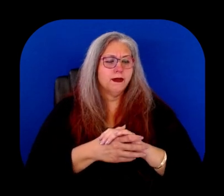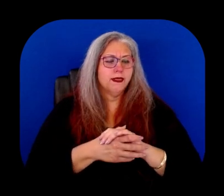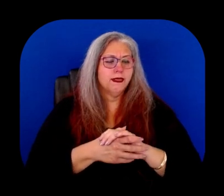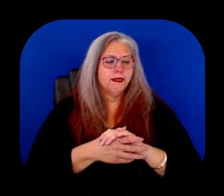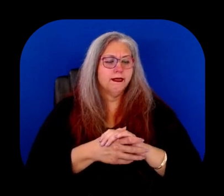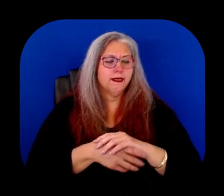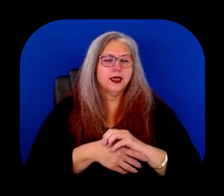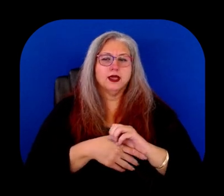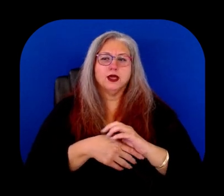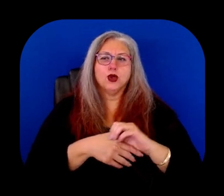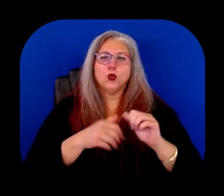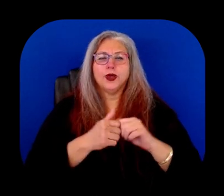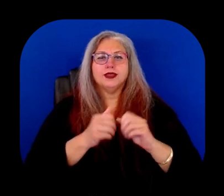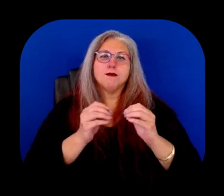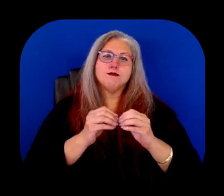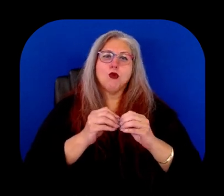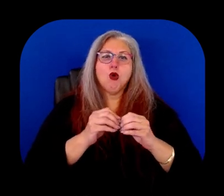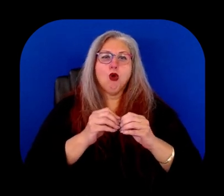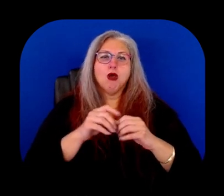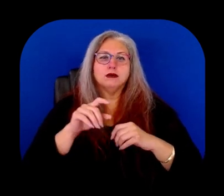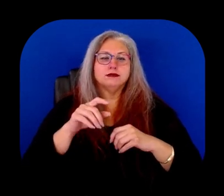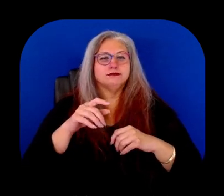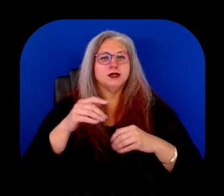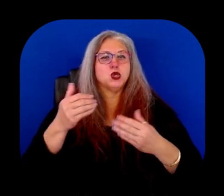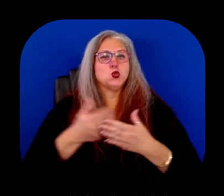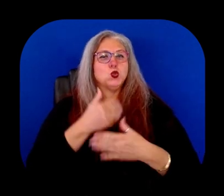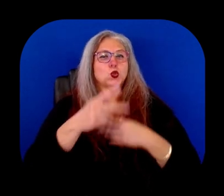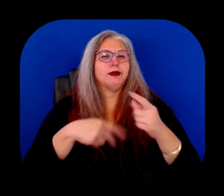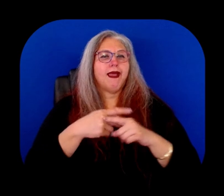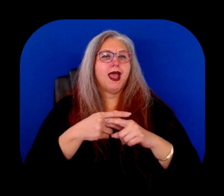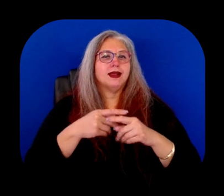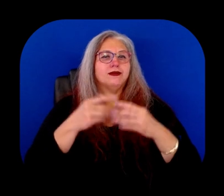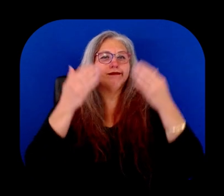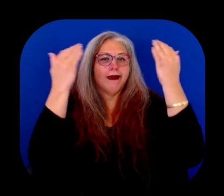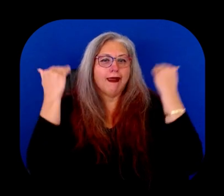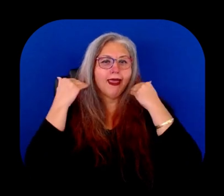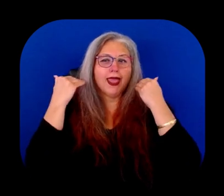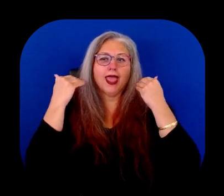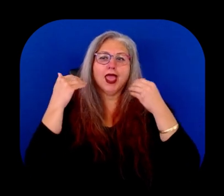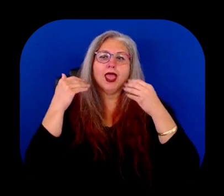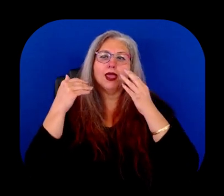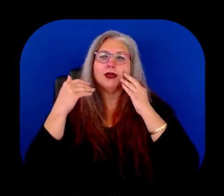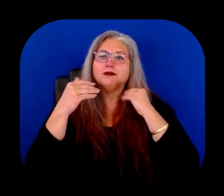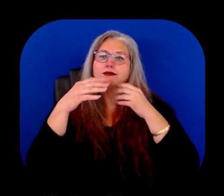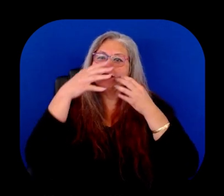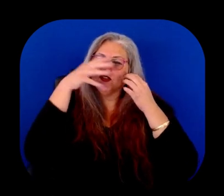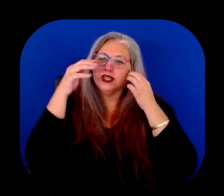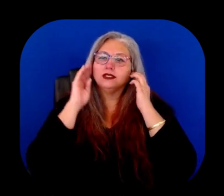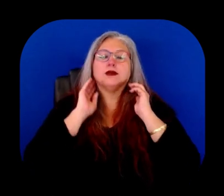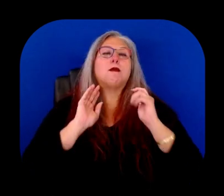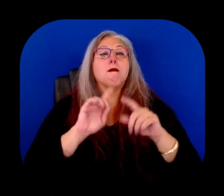the trendy fringe and the hairstyle. However,